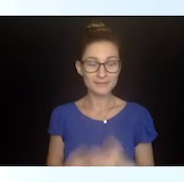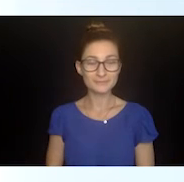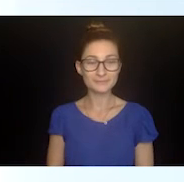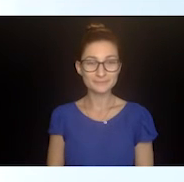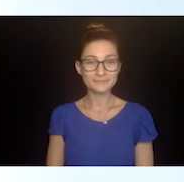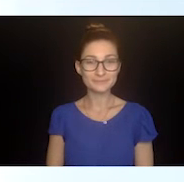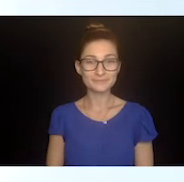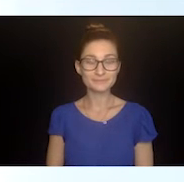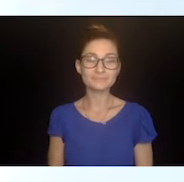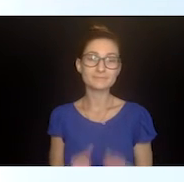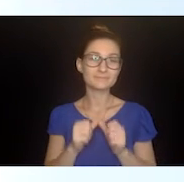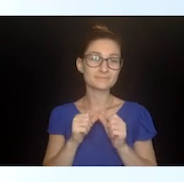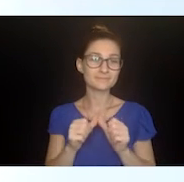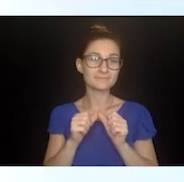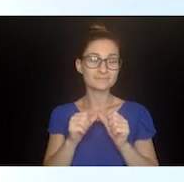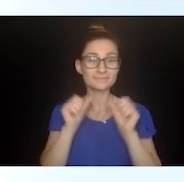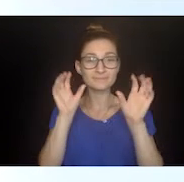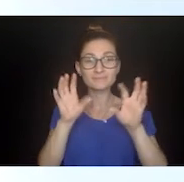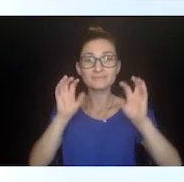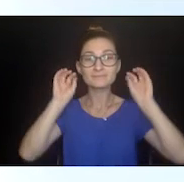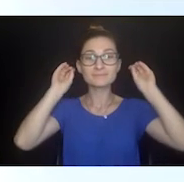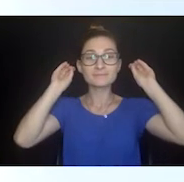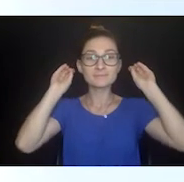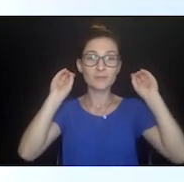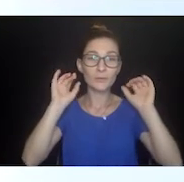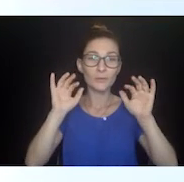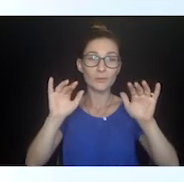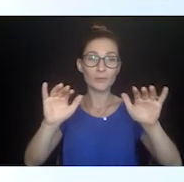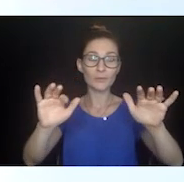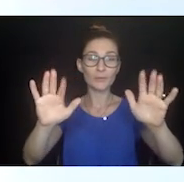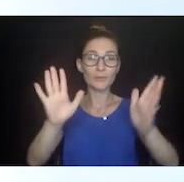And just breathing in and out.